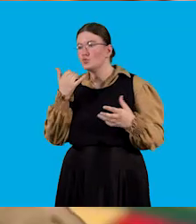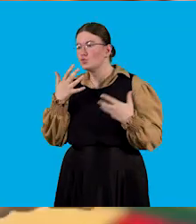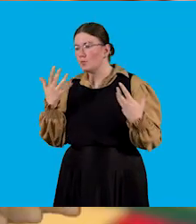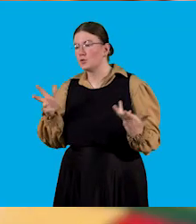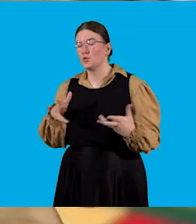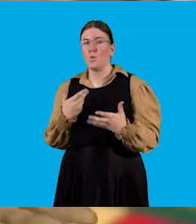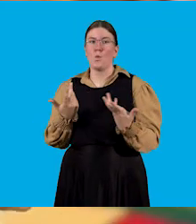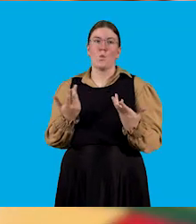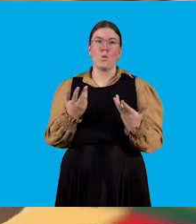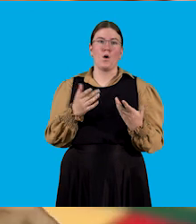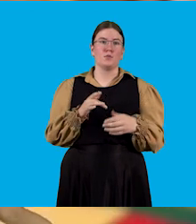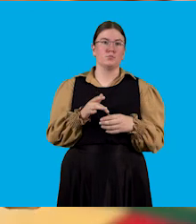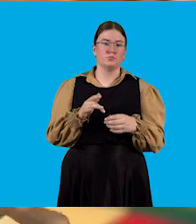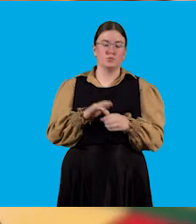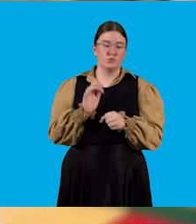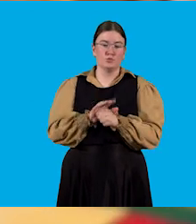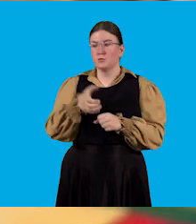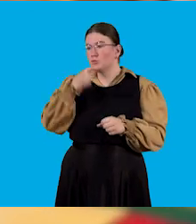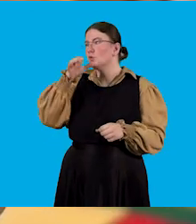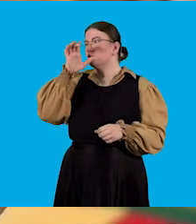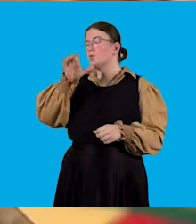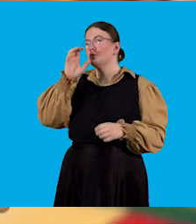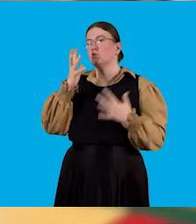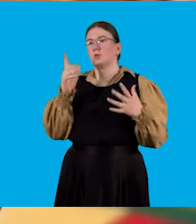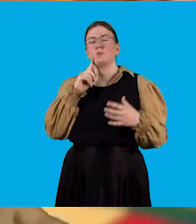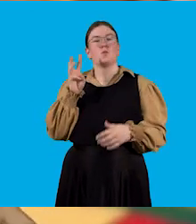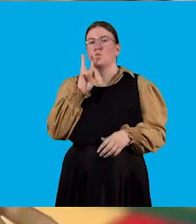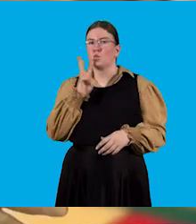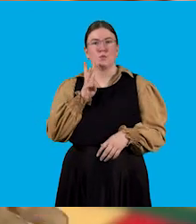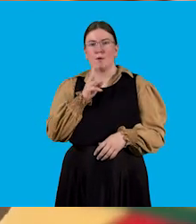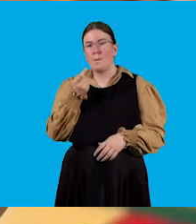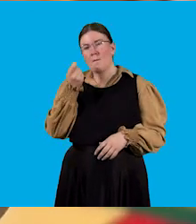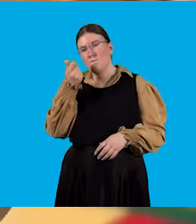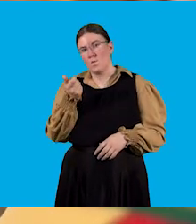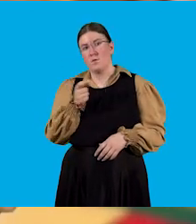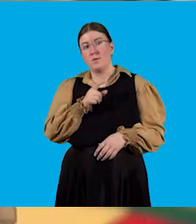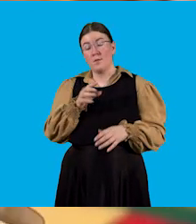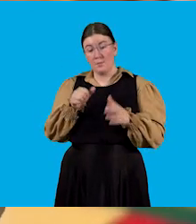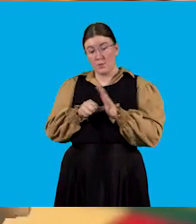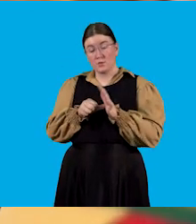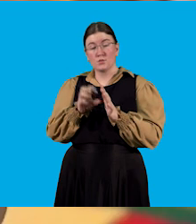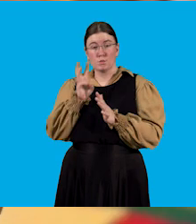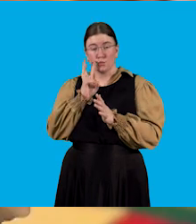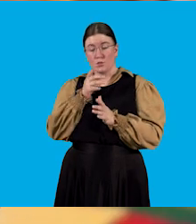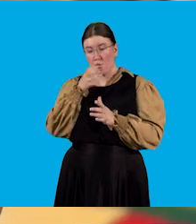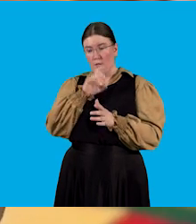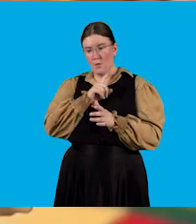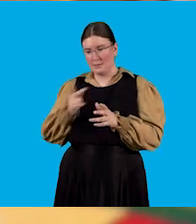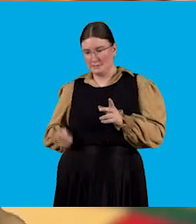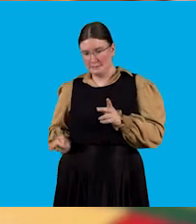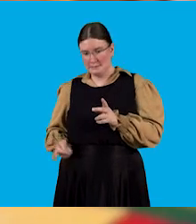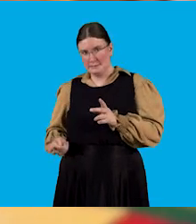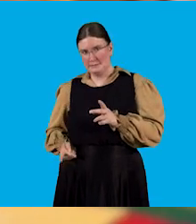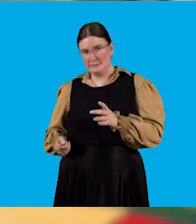like carbonated drinks besides water. So it's important to drink water because they are going to help you with the process